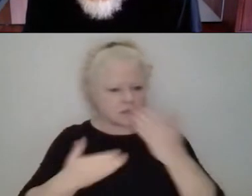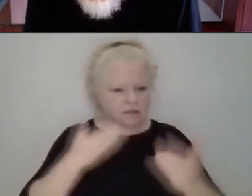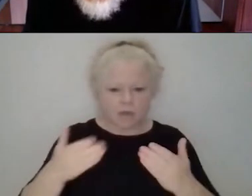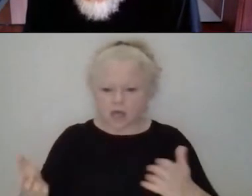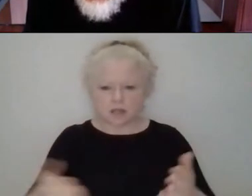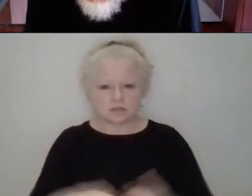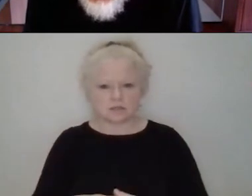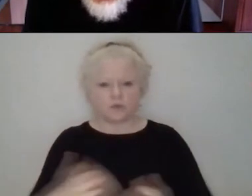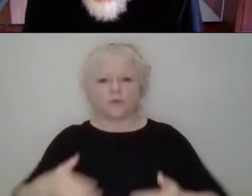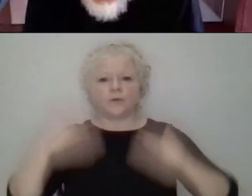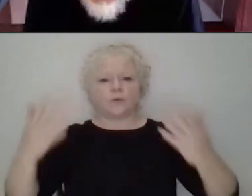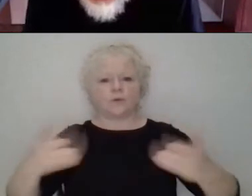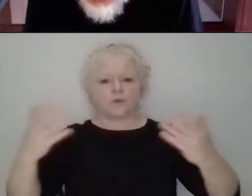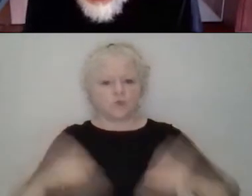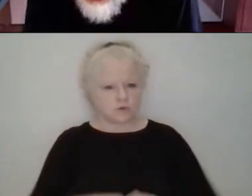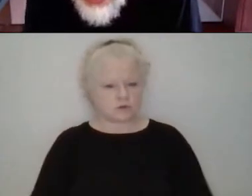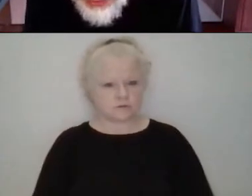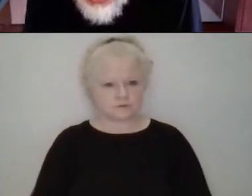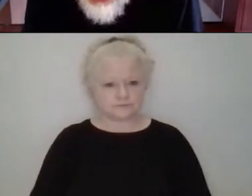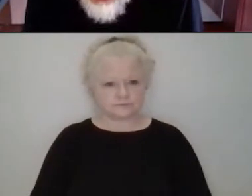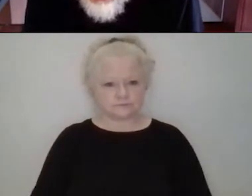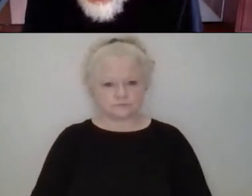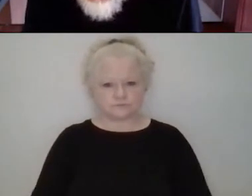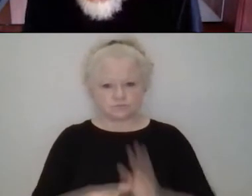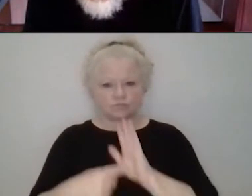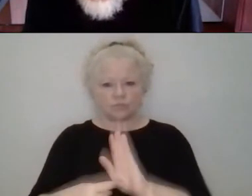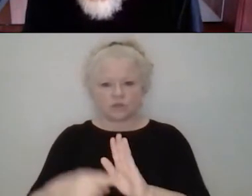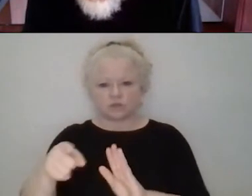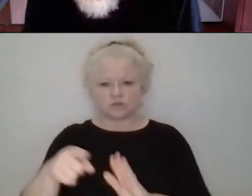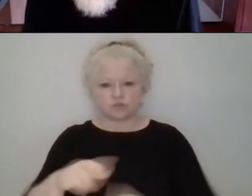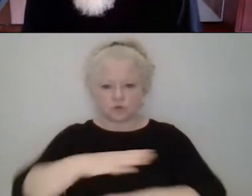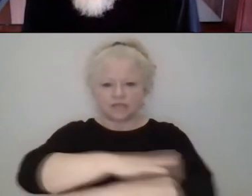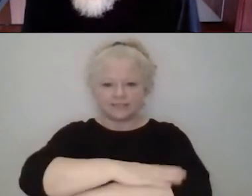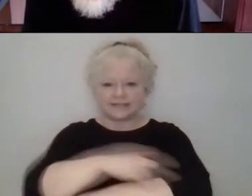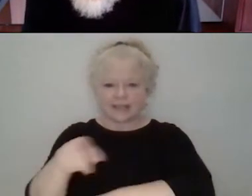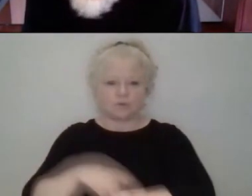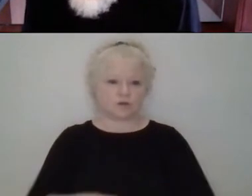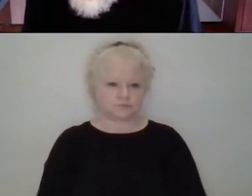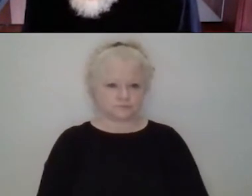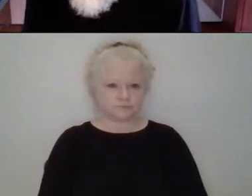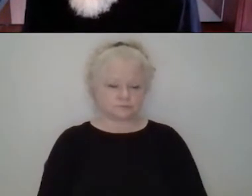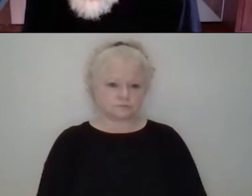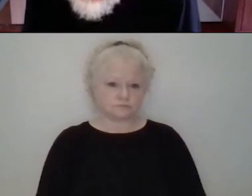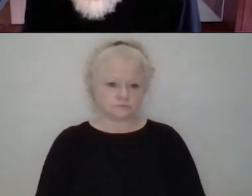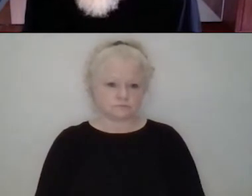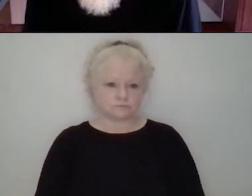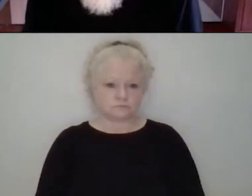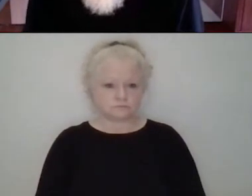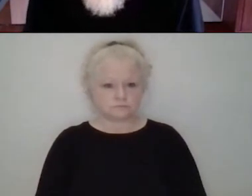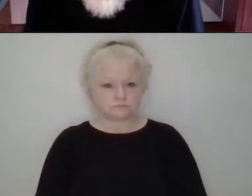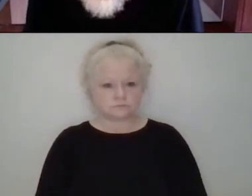the essences that compose the fragrances reflected on the expression of that table. So we